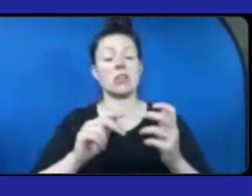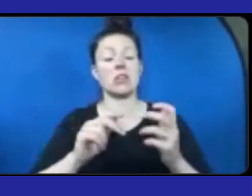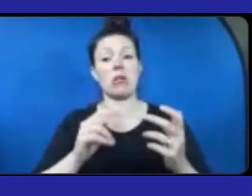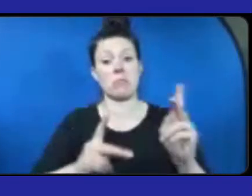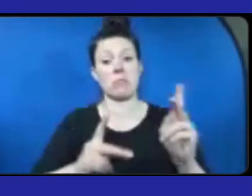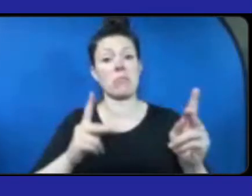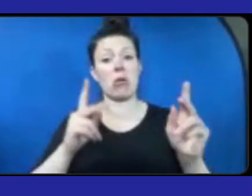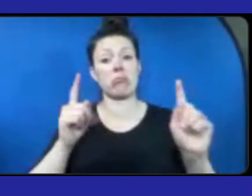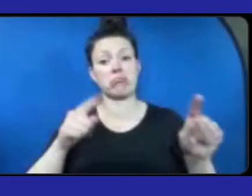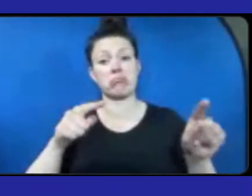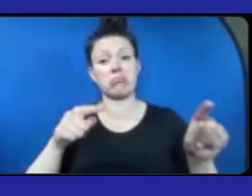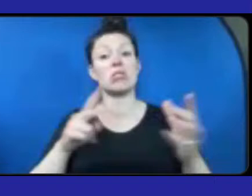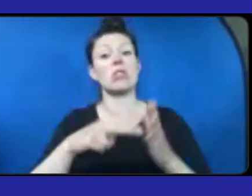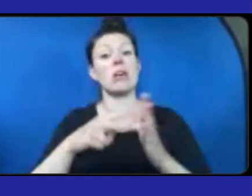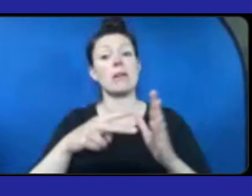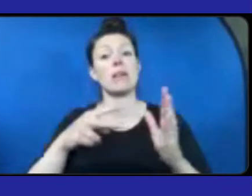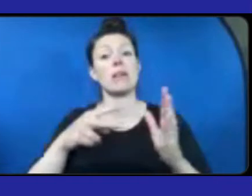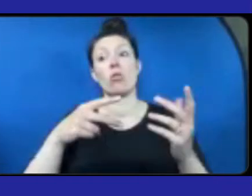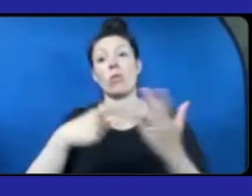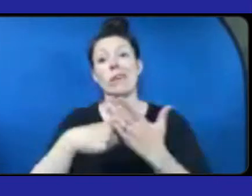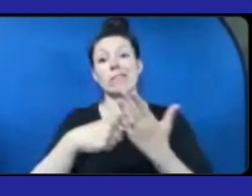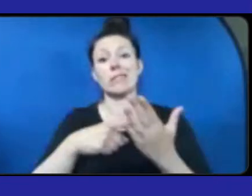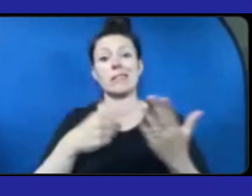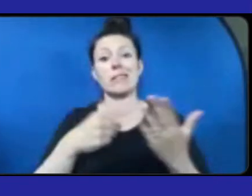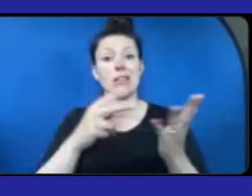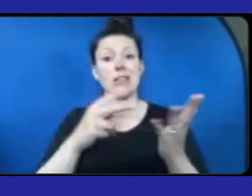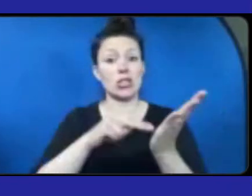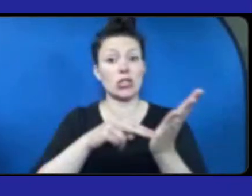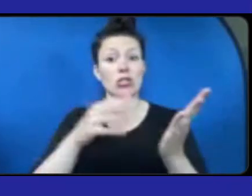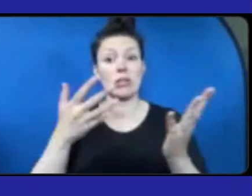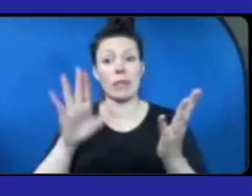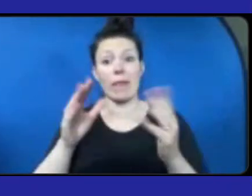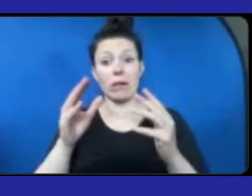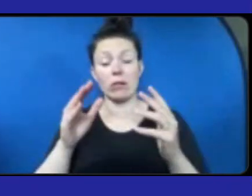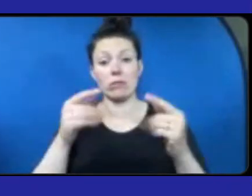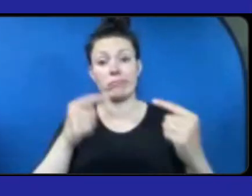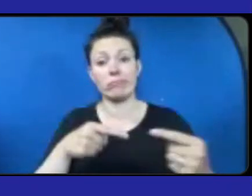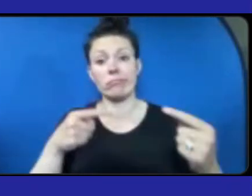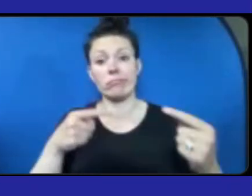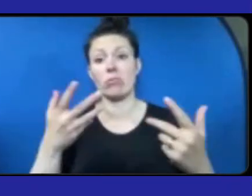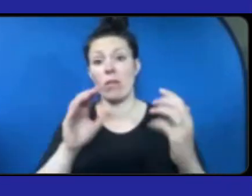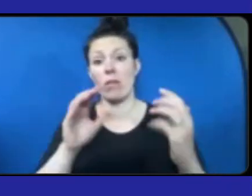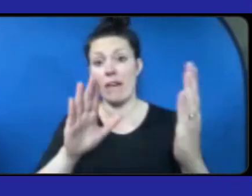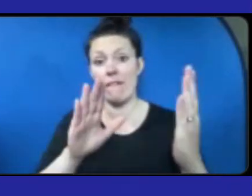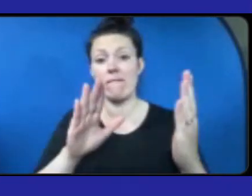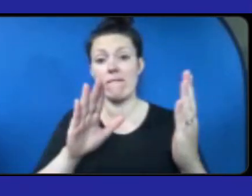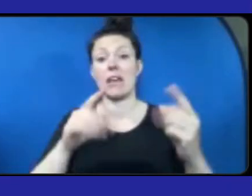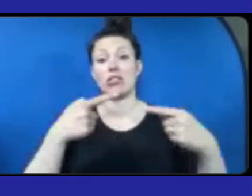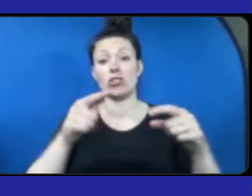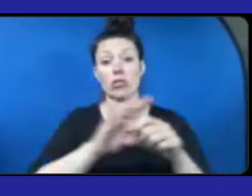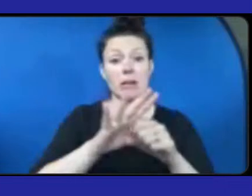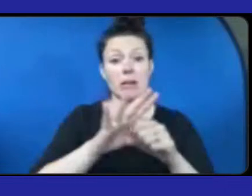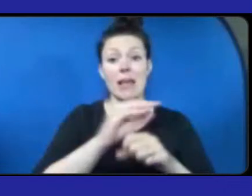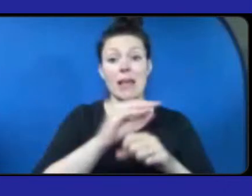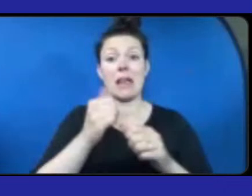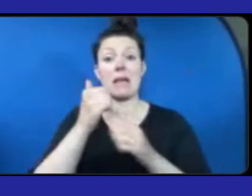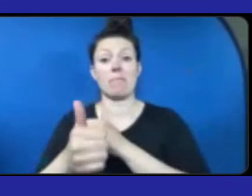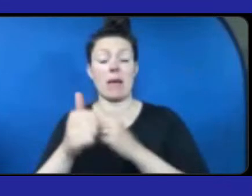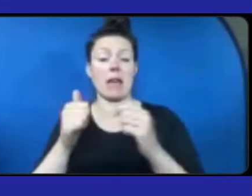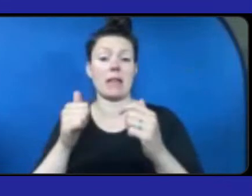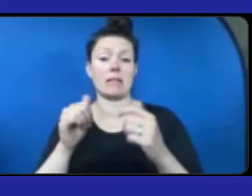to debrief about what our nurses face and the challenges they continue to face beyond the pandemic. Thank you. Next